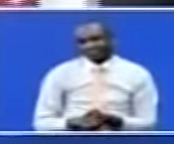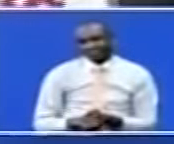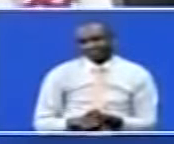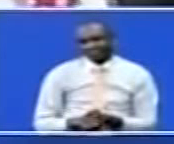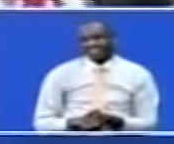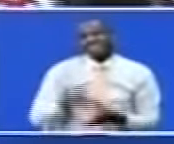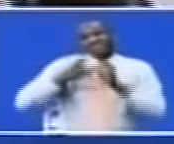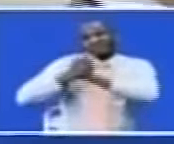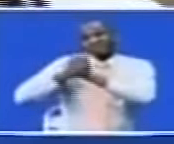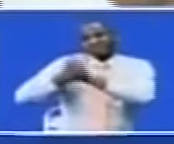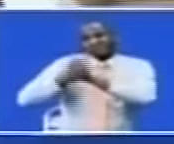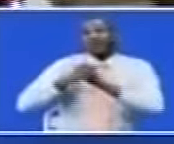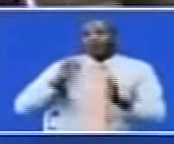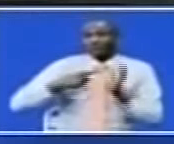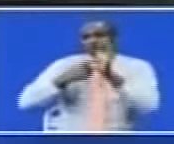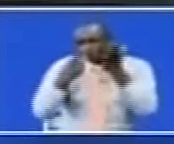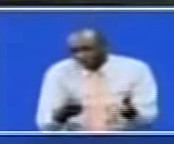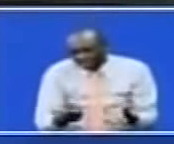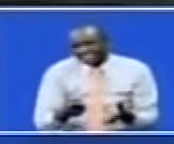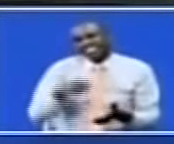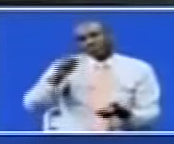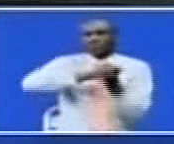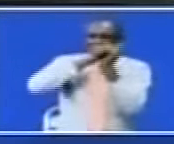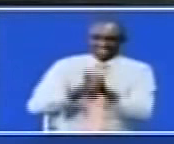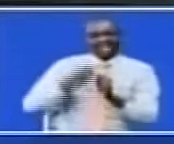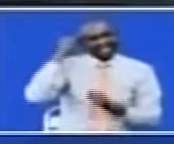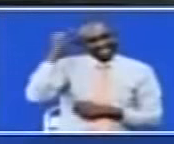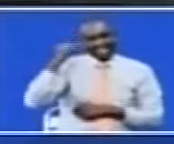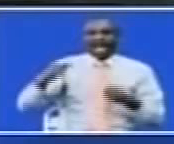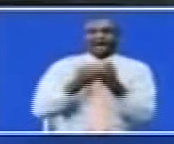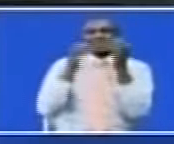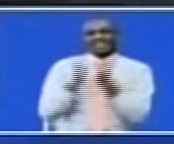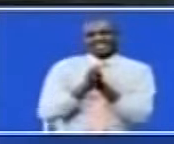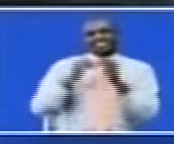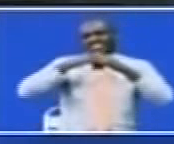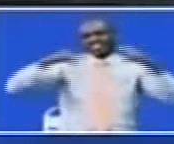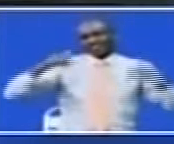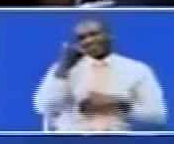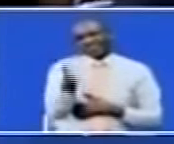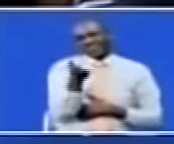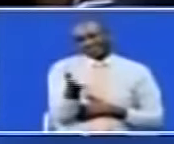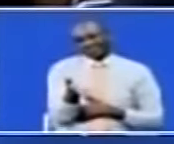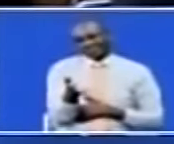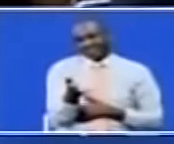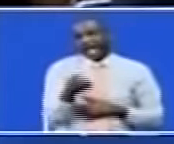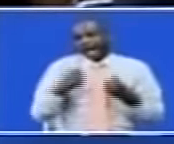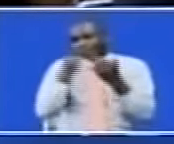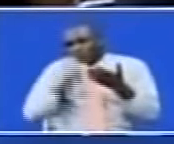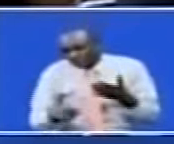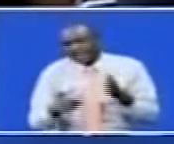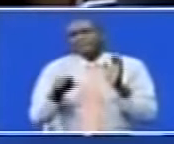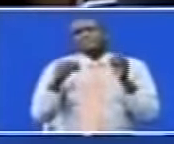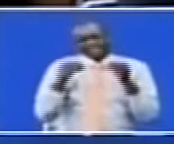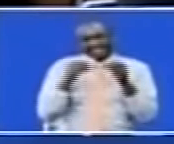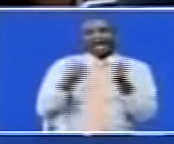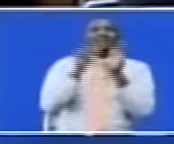It's a handshake meant to erase recent reports of cracks forming within the country's largest teachers' union following a meeting